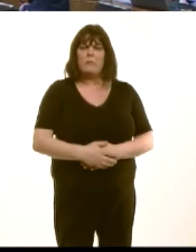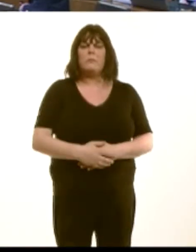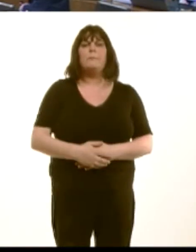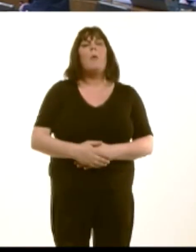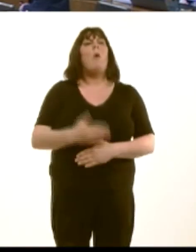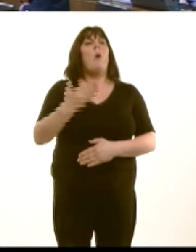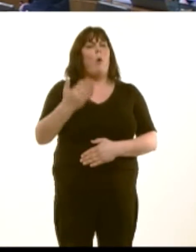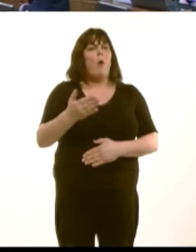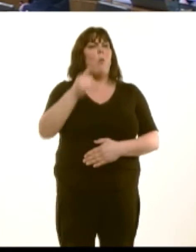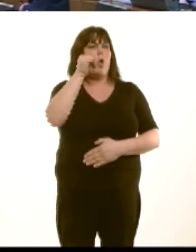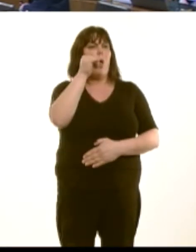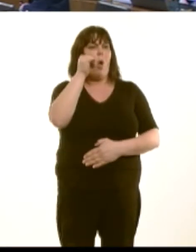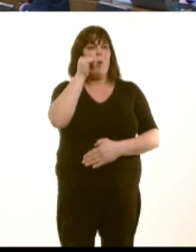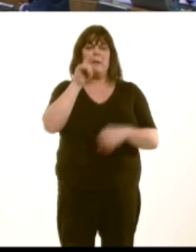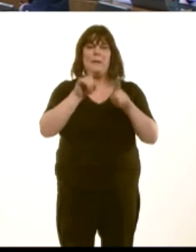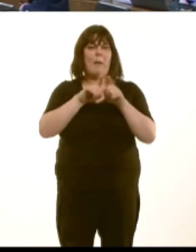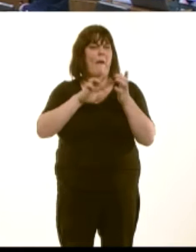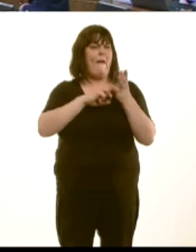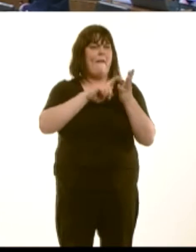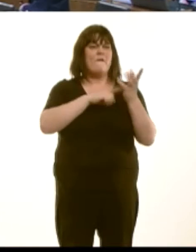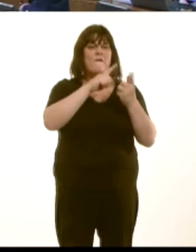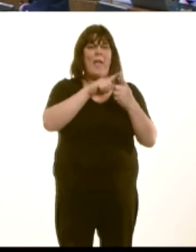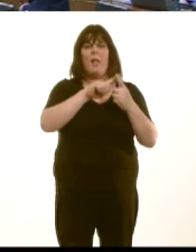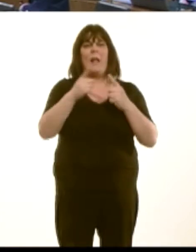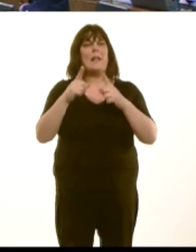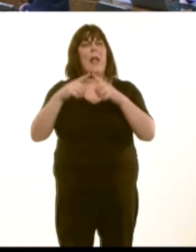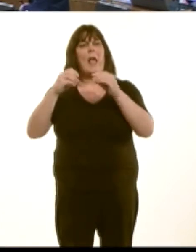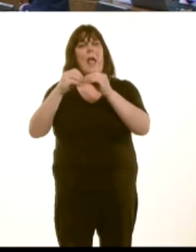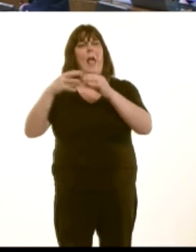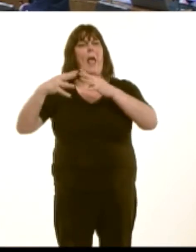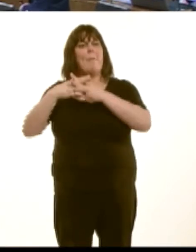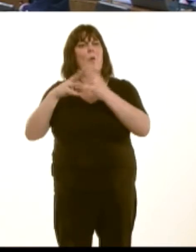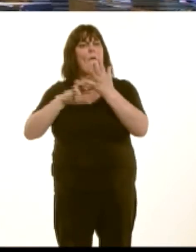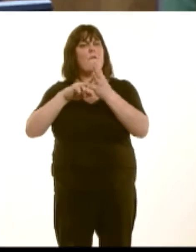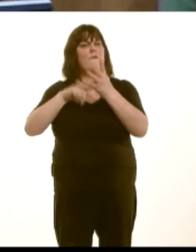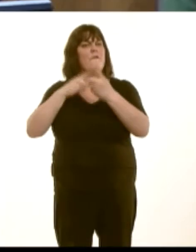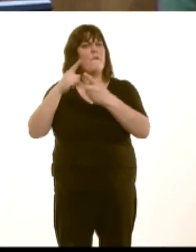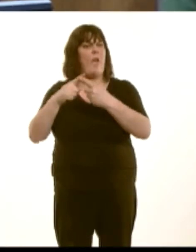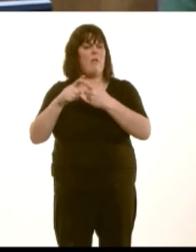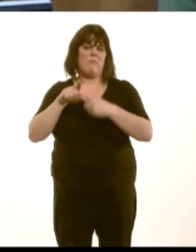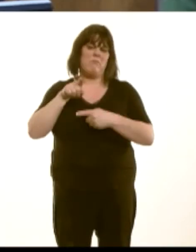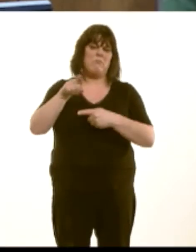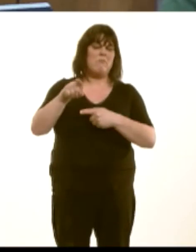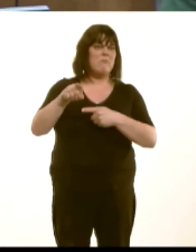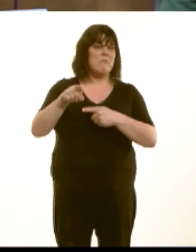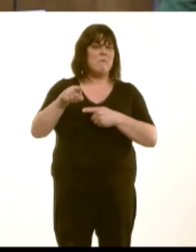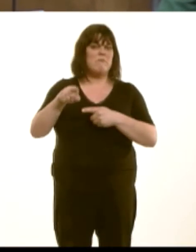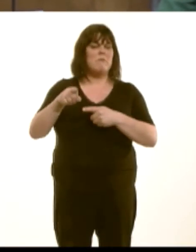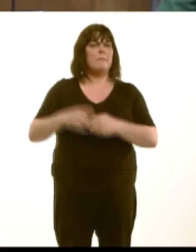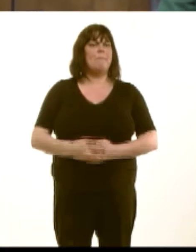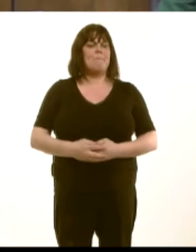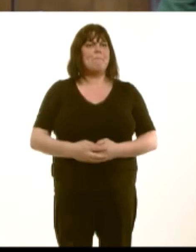has happened in the Vale, in the Ebble Vale area. That is an